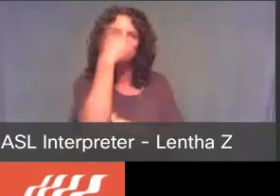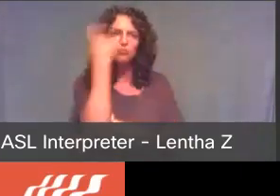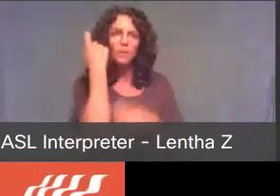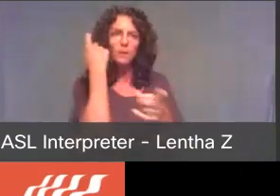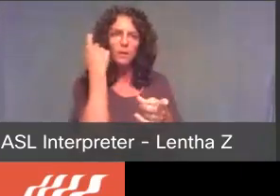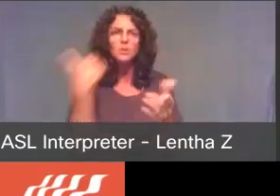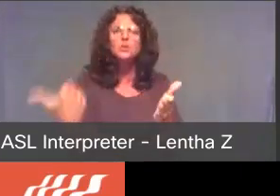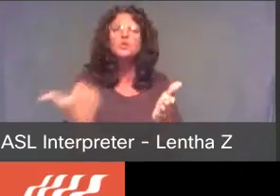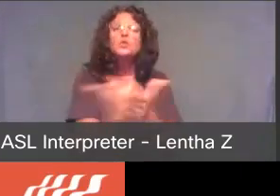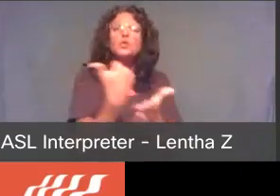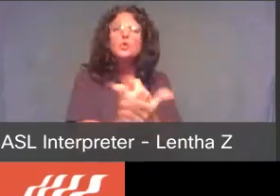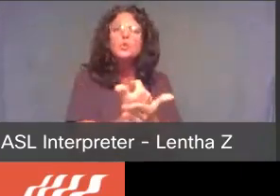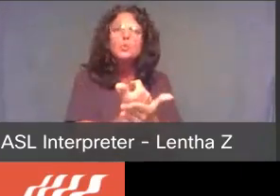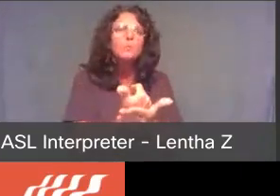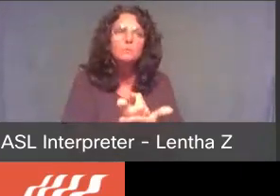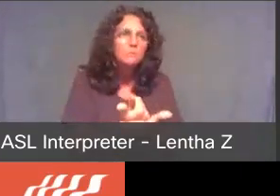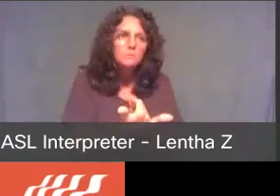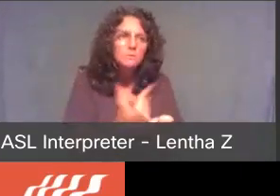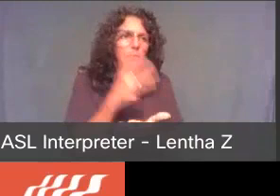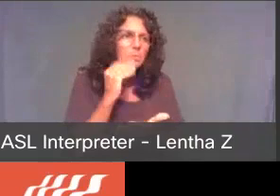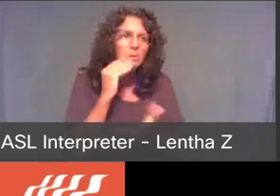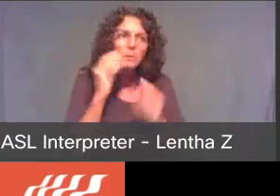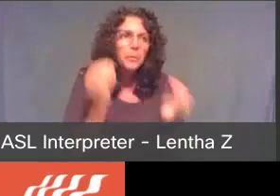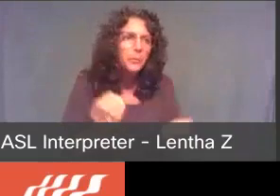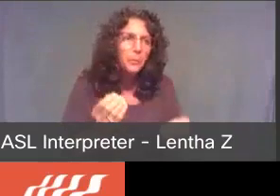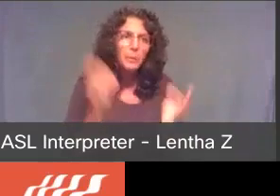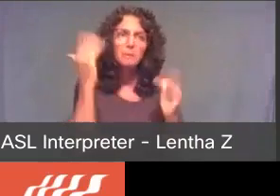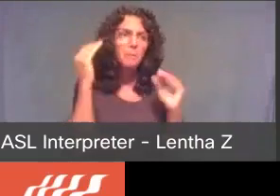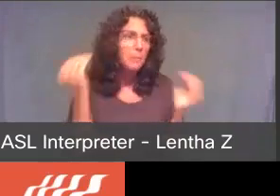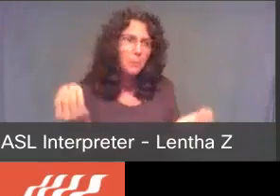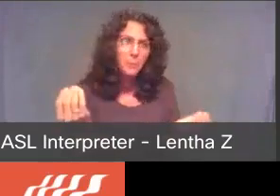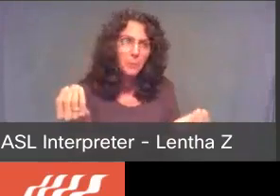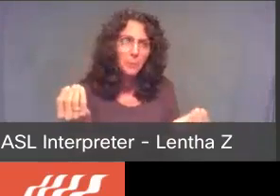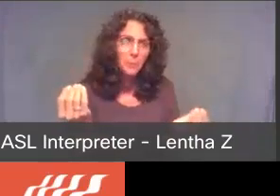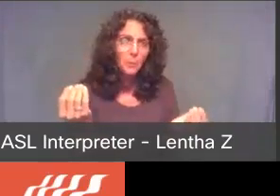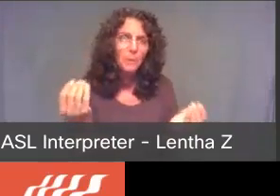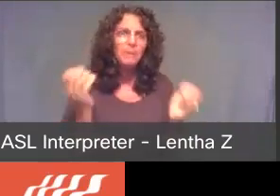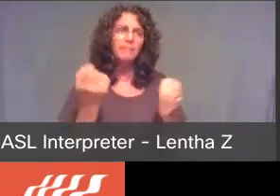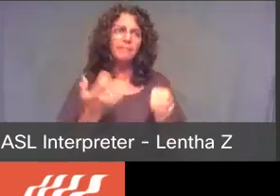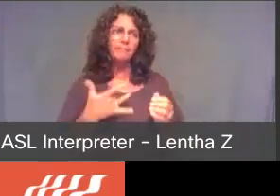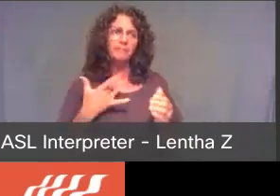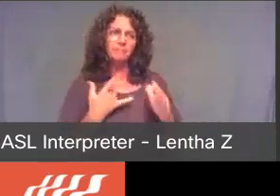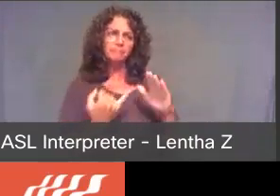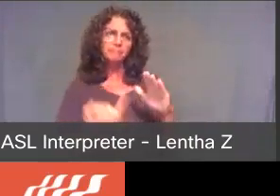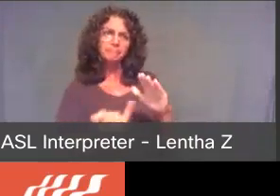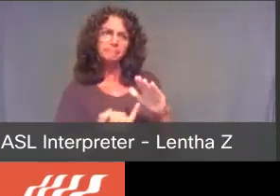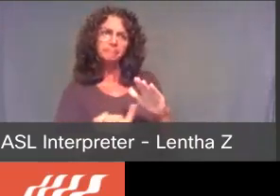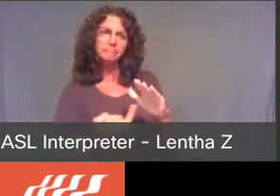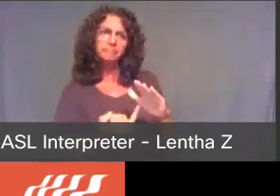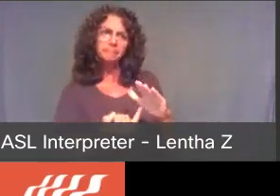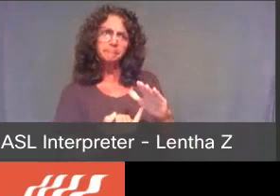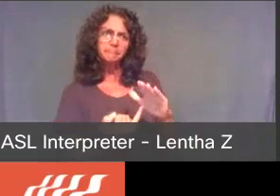new. It's foreign to them. It's something maybe they weren't expecting. It can be really isolating in a way that maybe their other